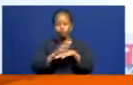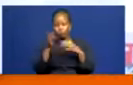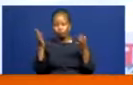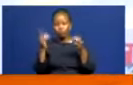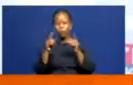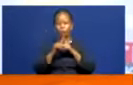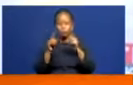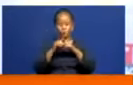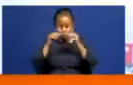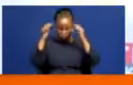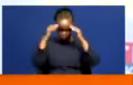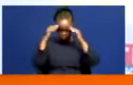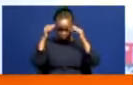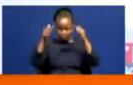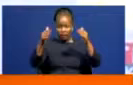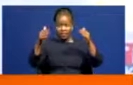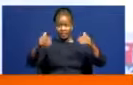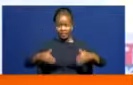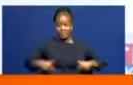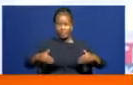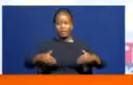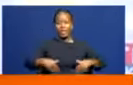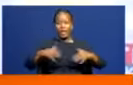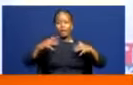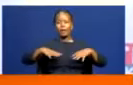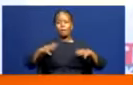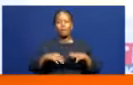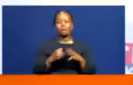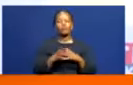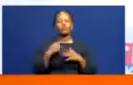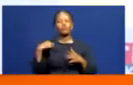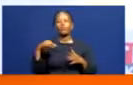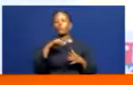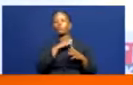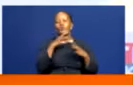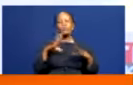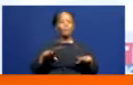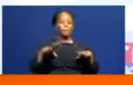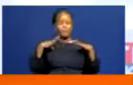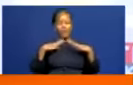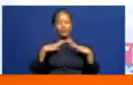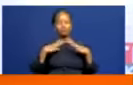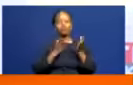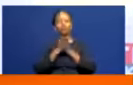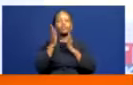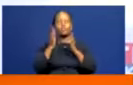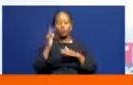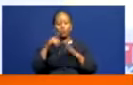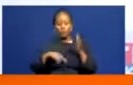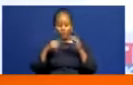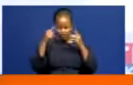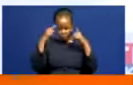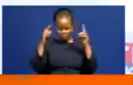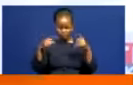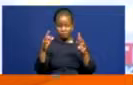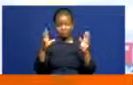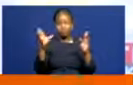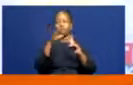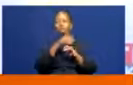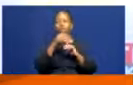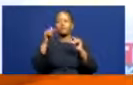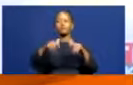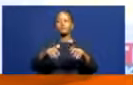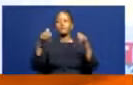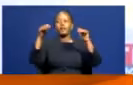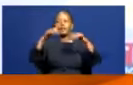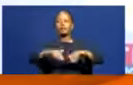and focused young minds. We take pride in the outcome of this summit. It